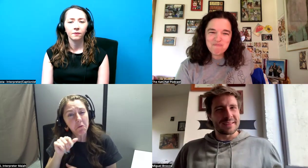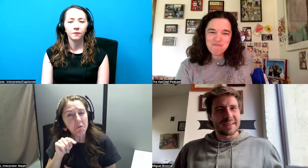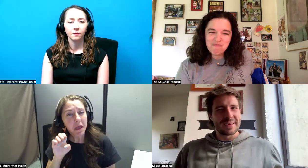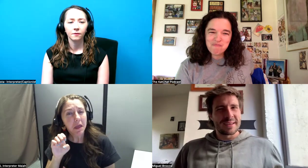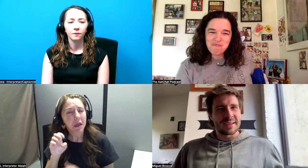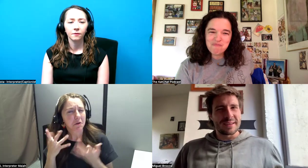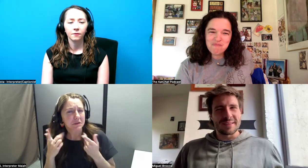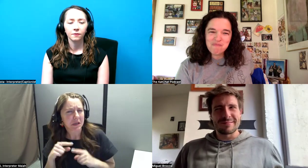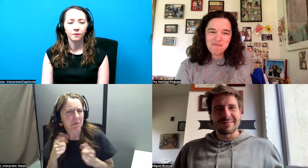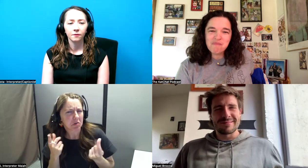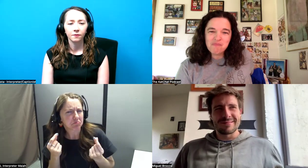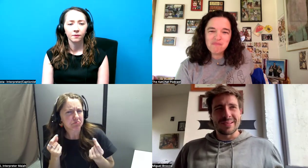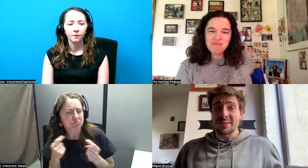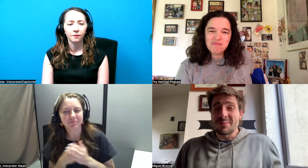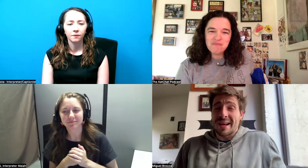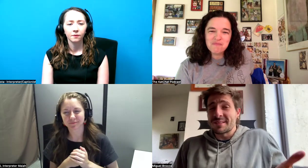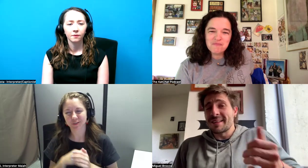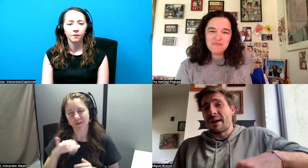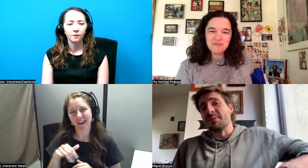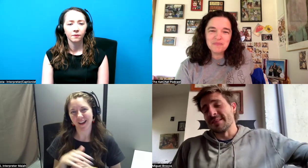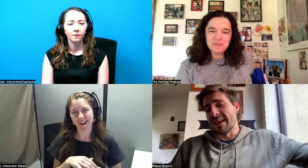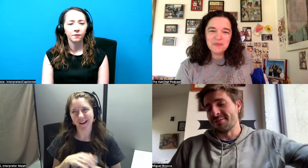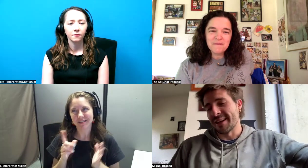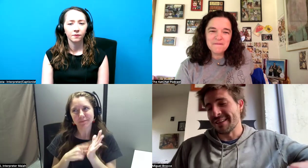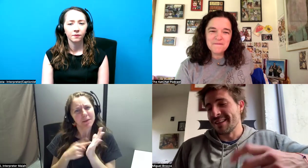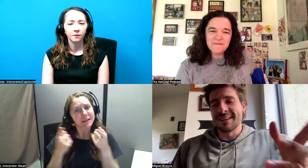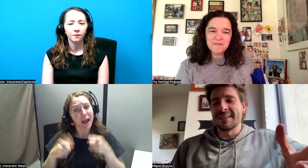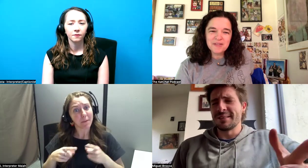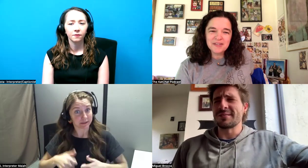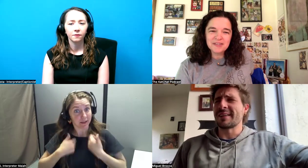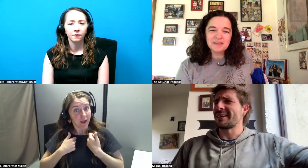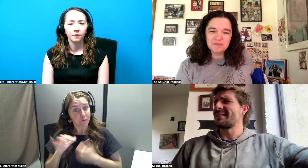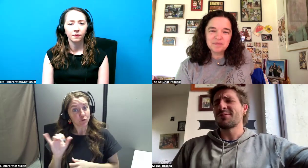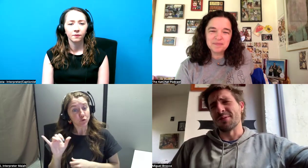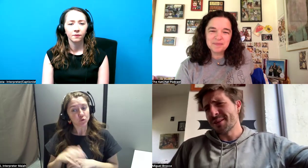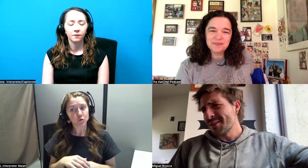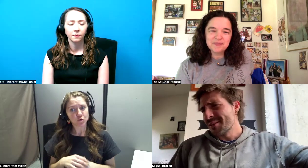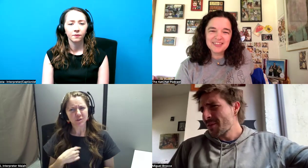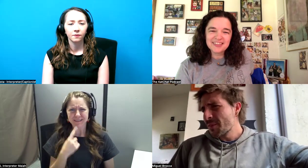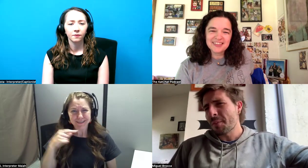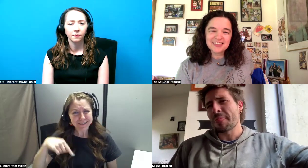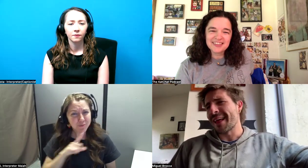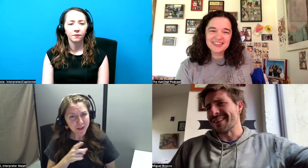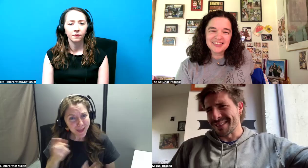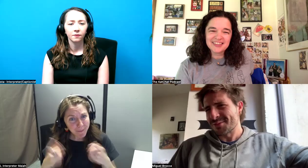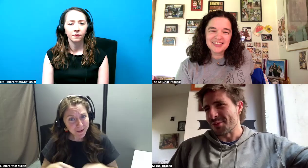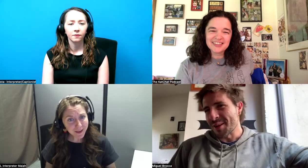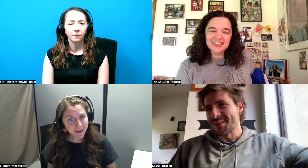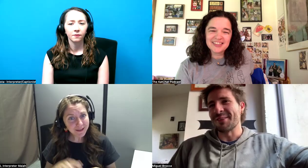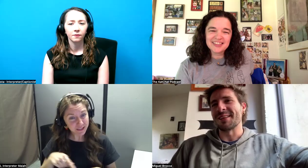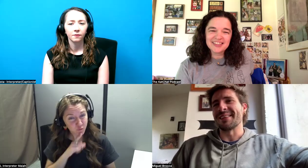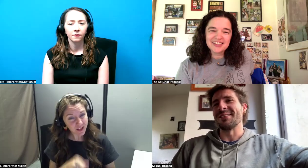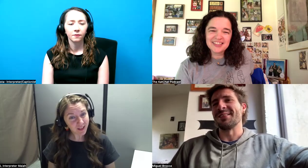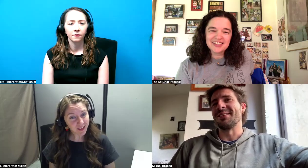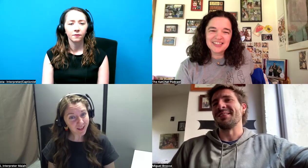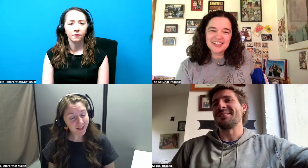Like, you know, sometimes it happens in life. Like you say, like, is this for real? Is this for real? That